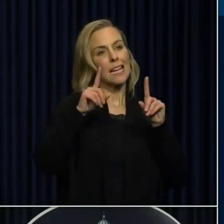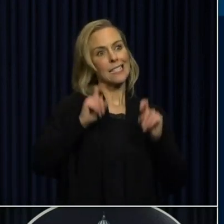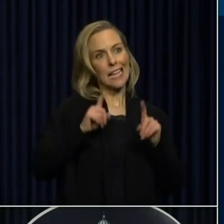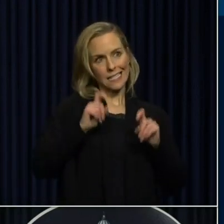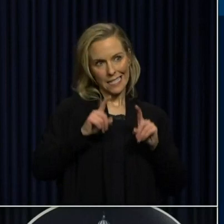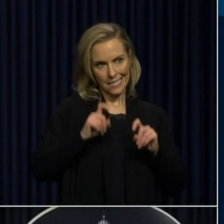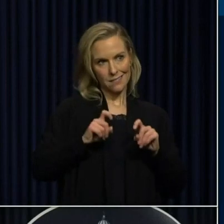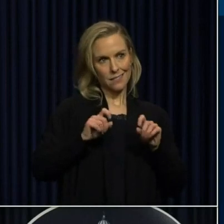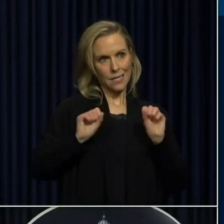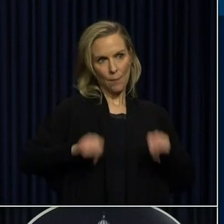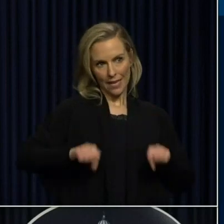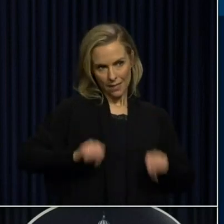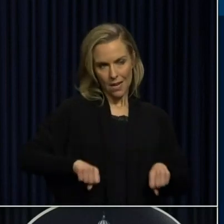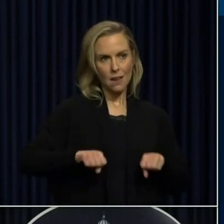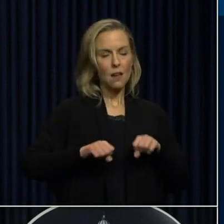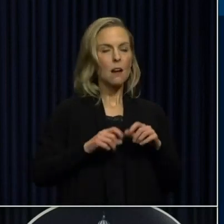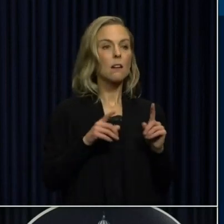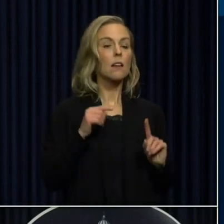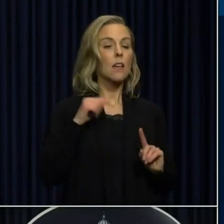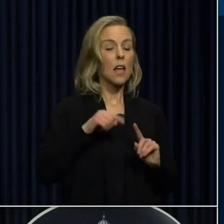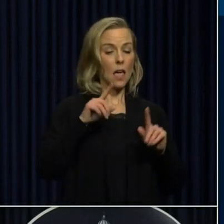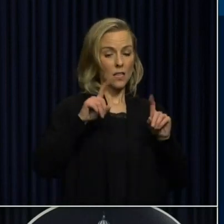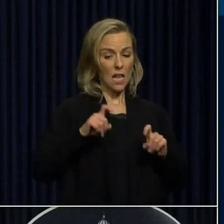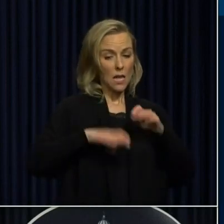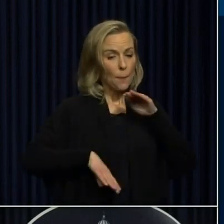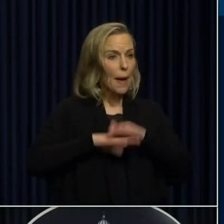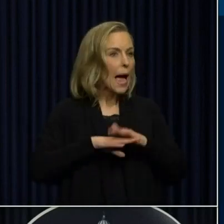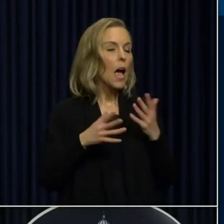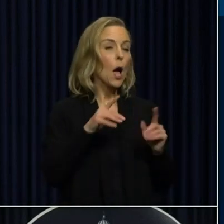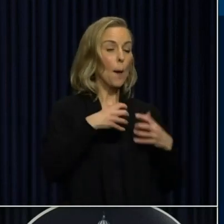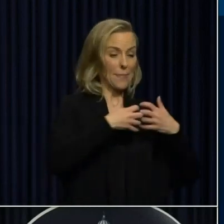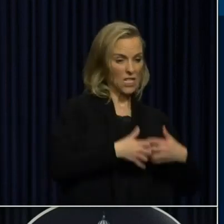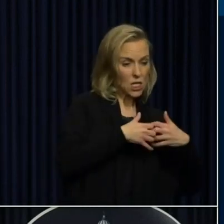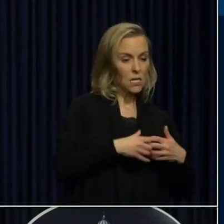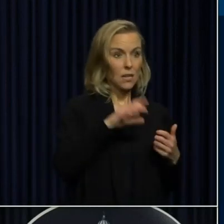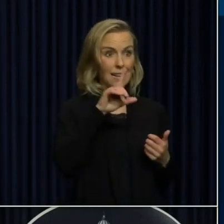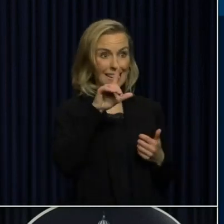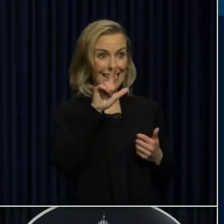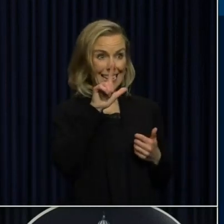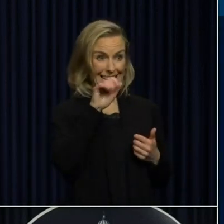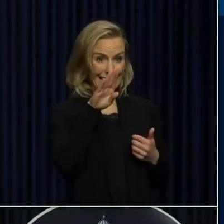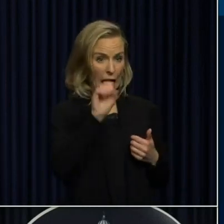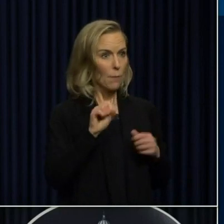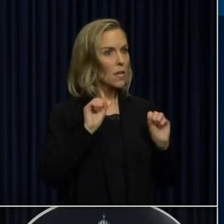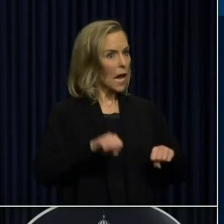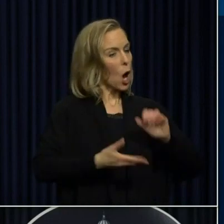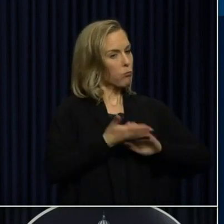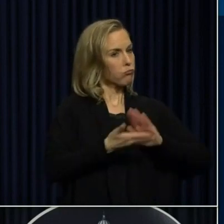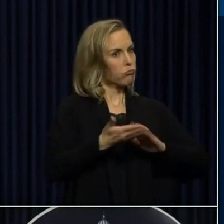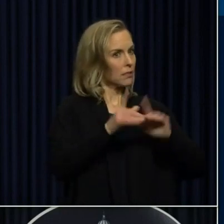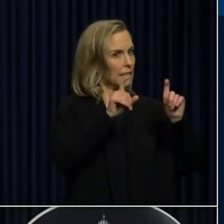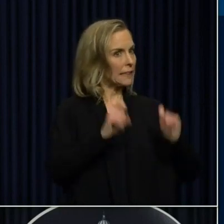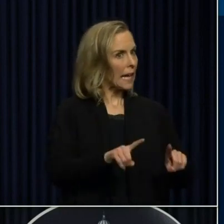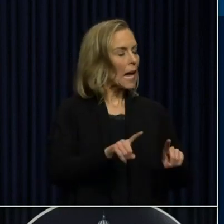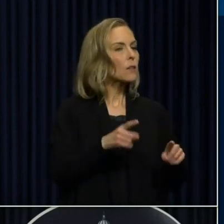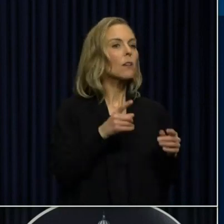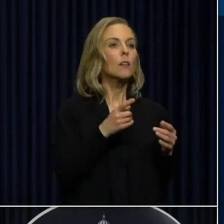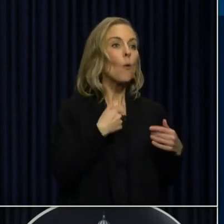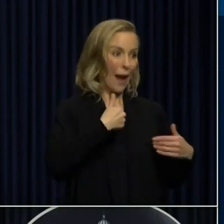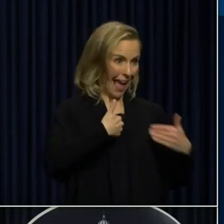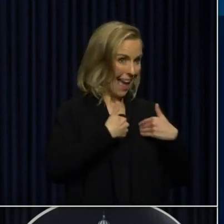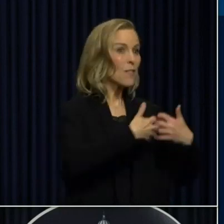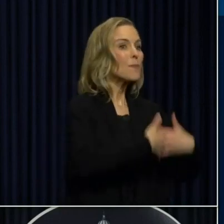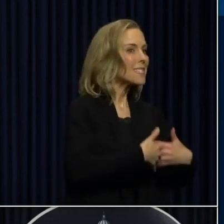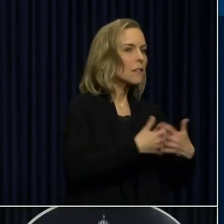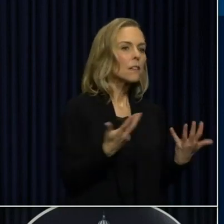itself. Remember, the testing capacity isn't that we got machines or a lab that can do X number of tests. It's the materials that